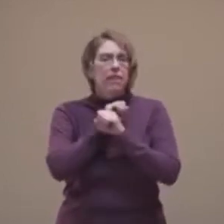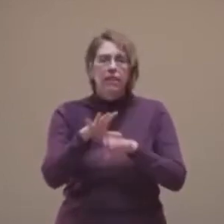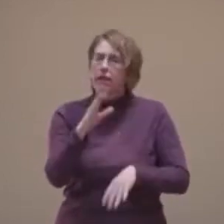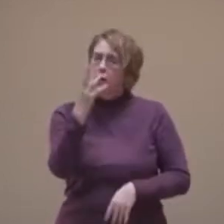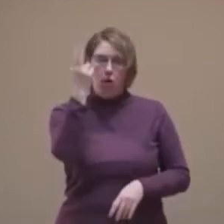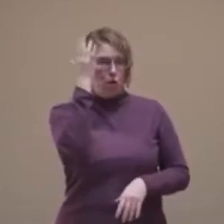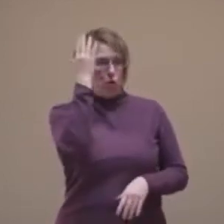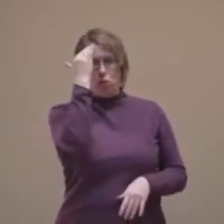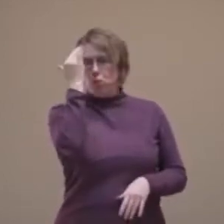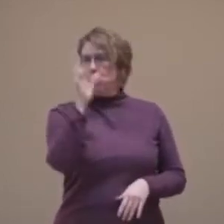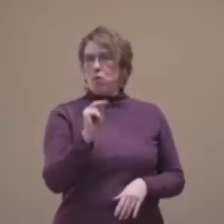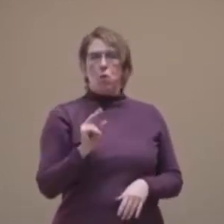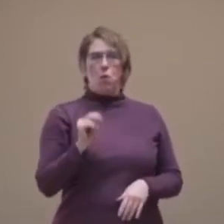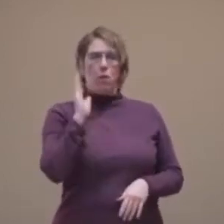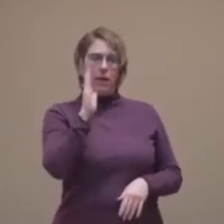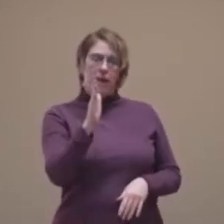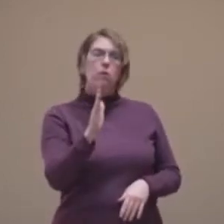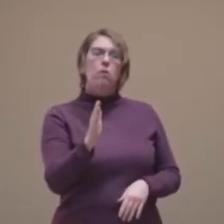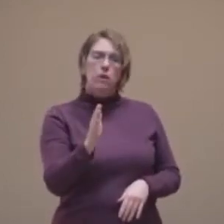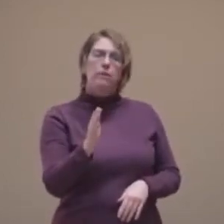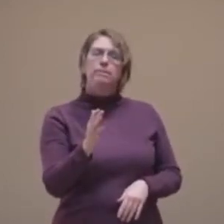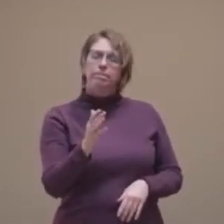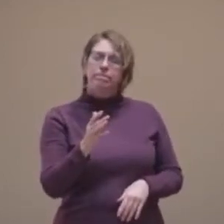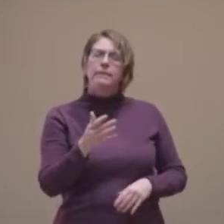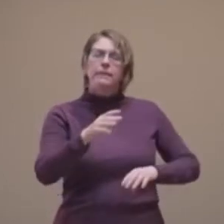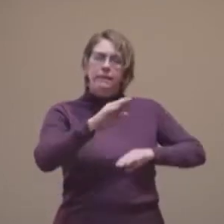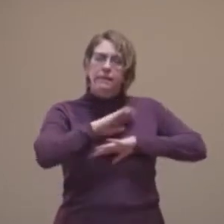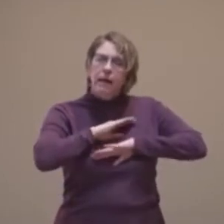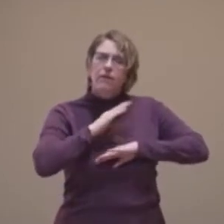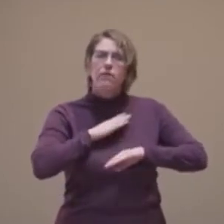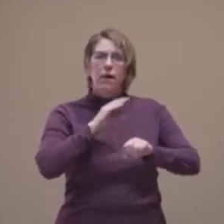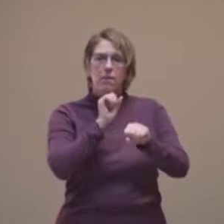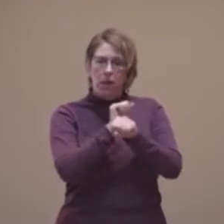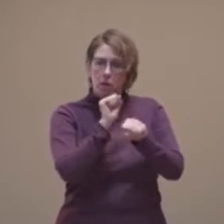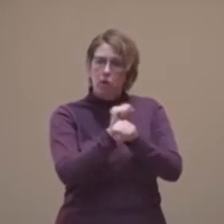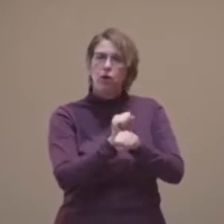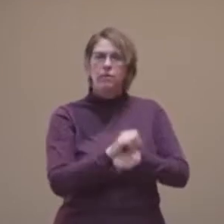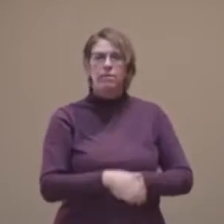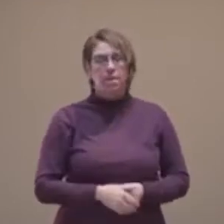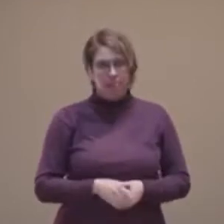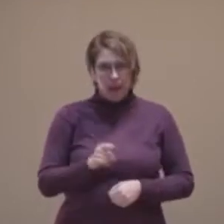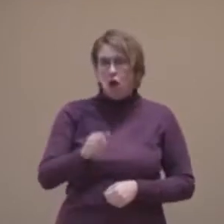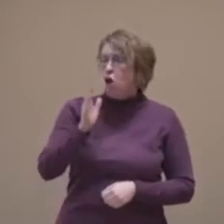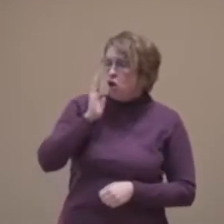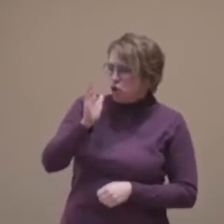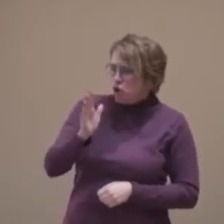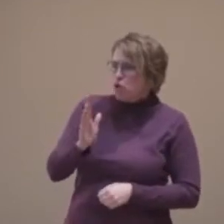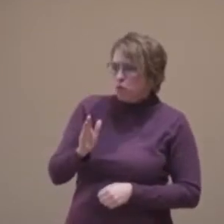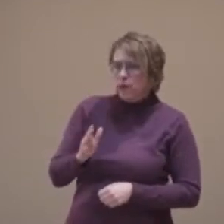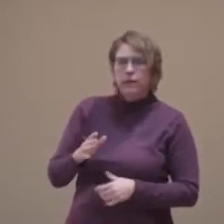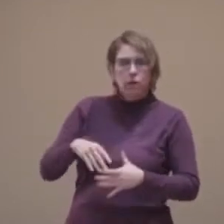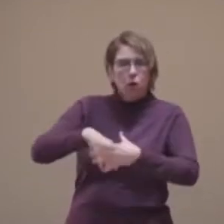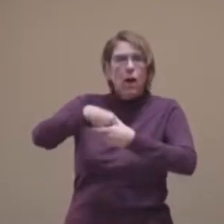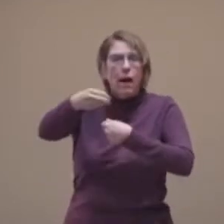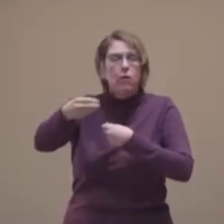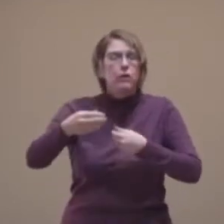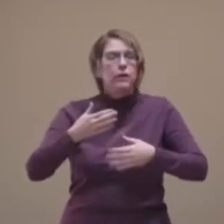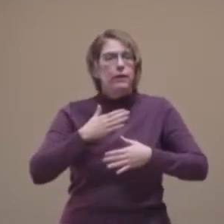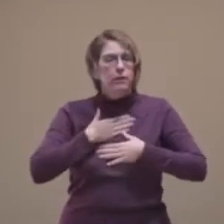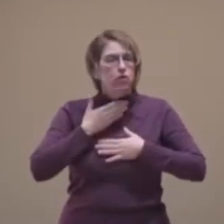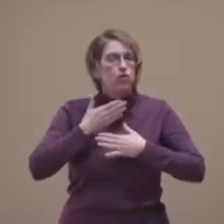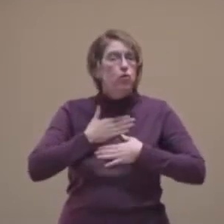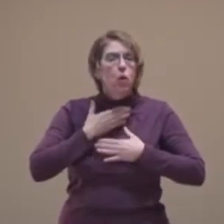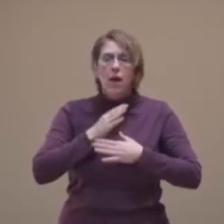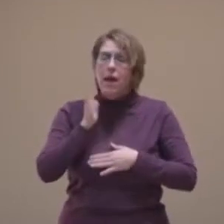which I purpose, and succeed in the thing for which I sent it. For you shall go out in joy, and be led back in